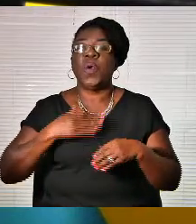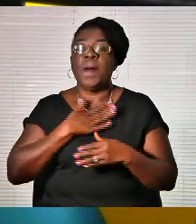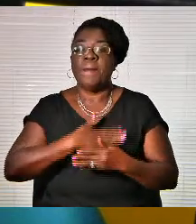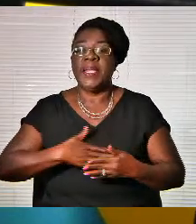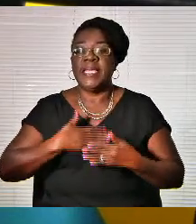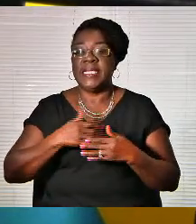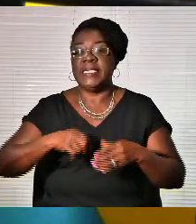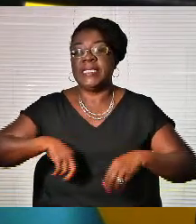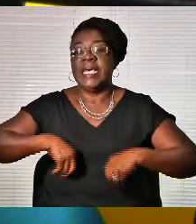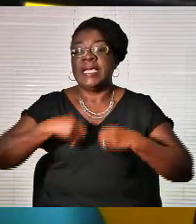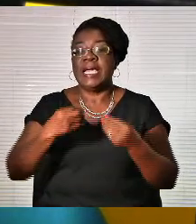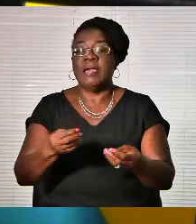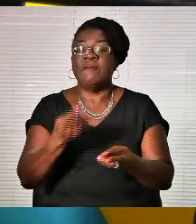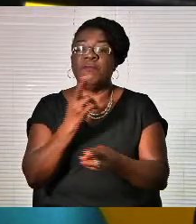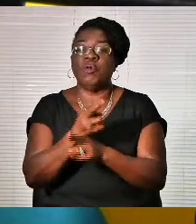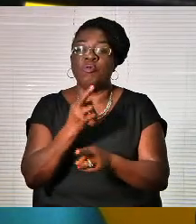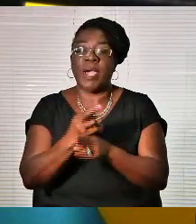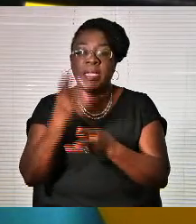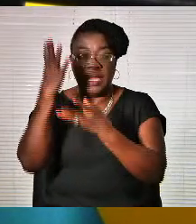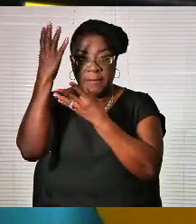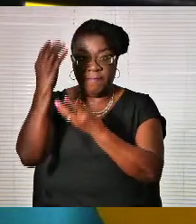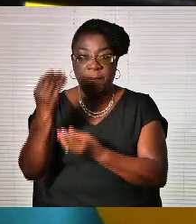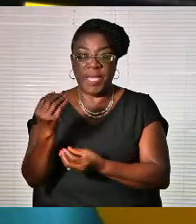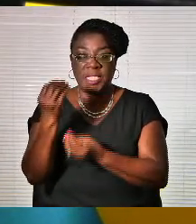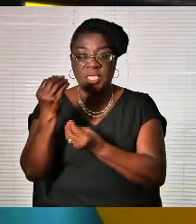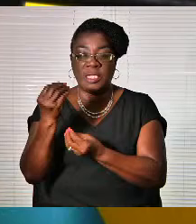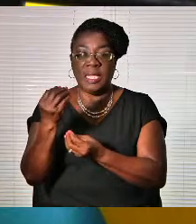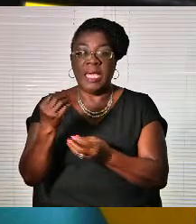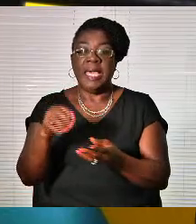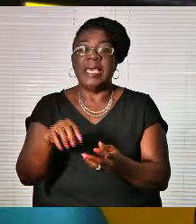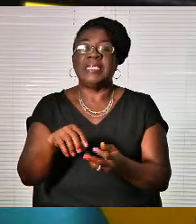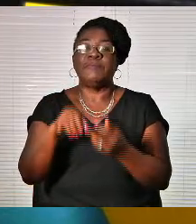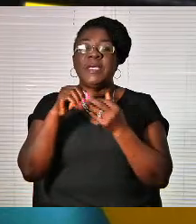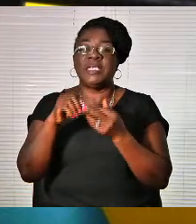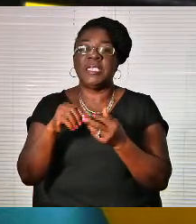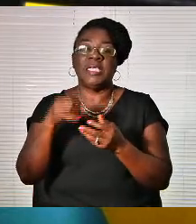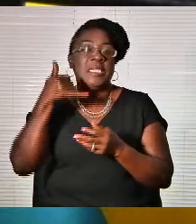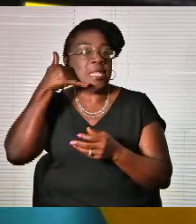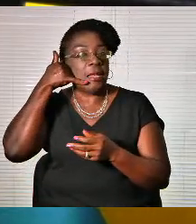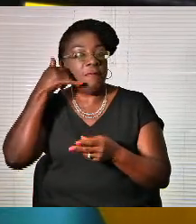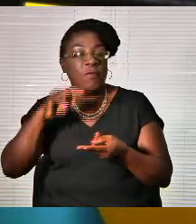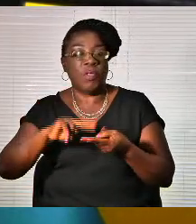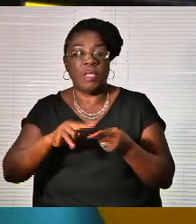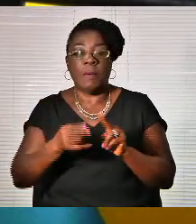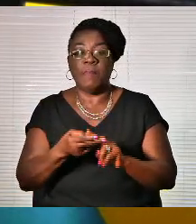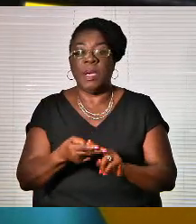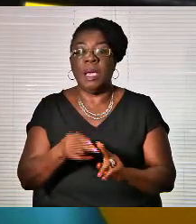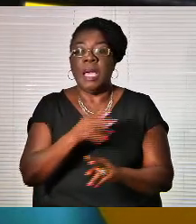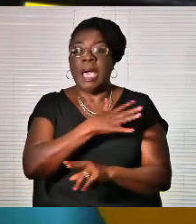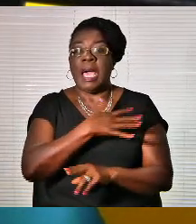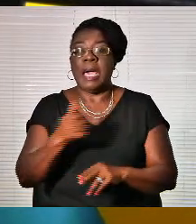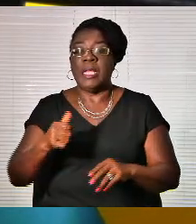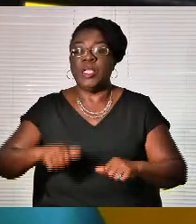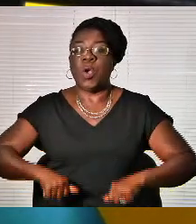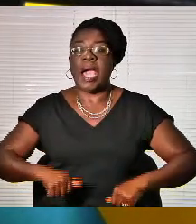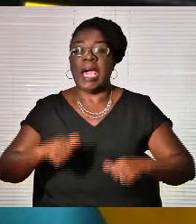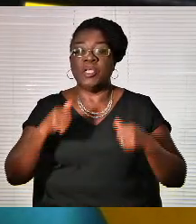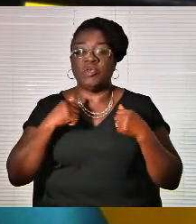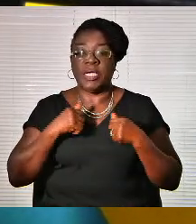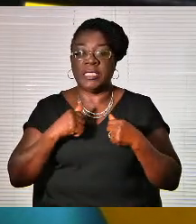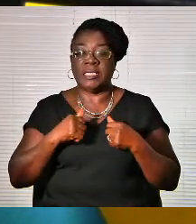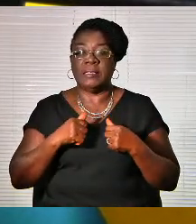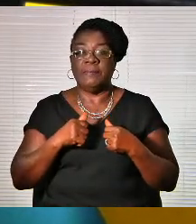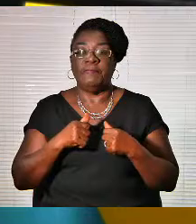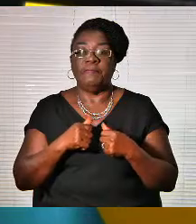details, especially telephone numbers and addresses. First, to the doctor's office or lab taking